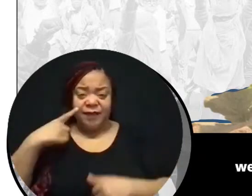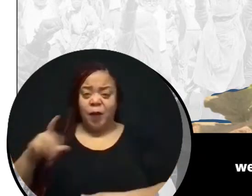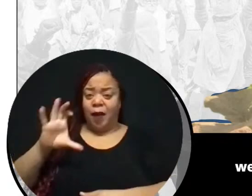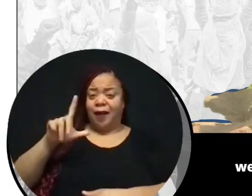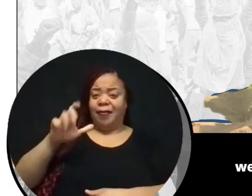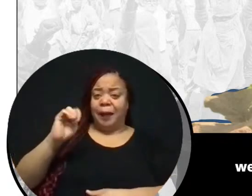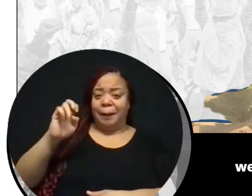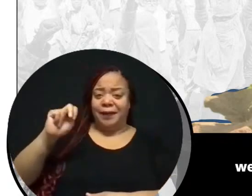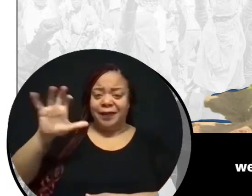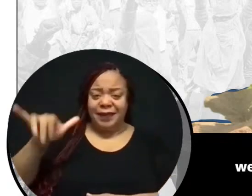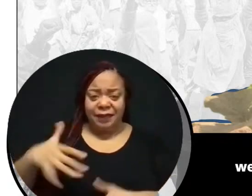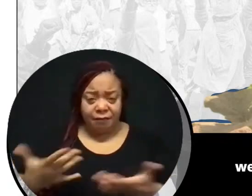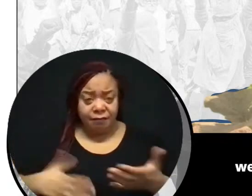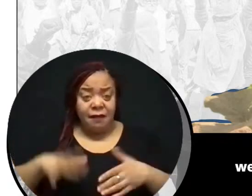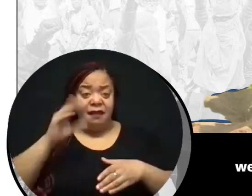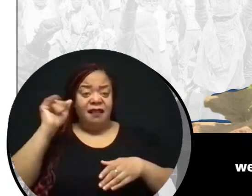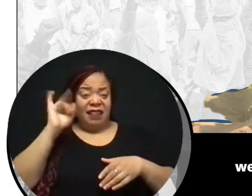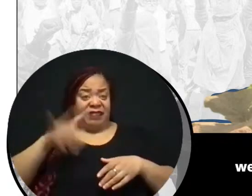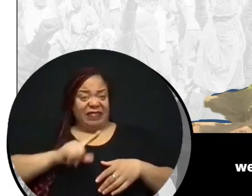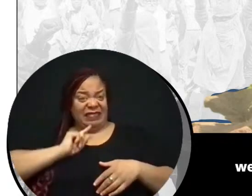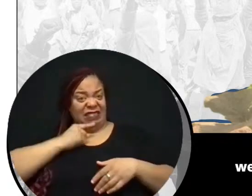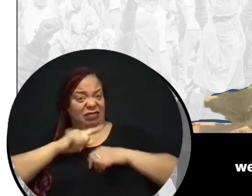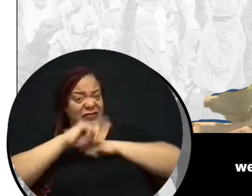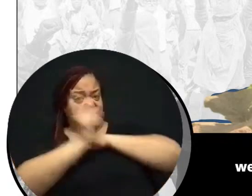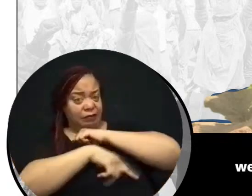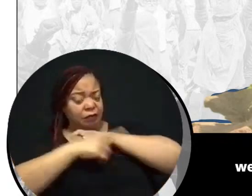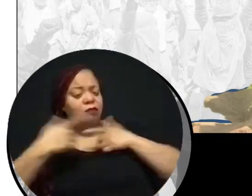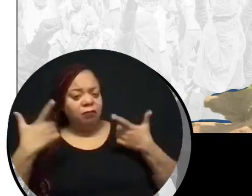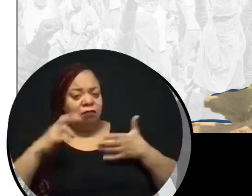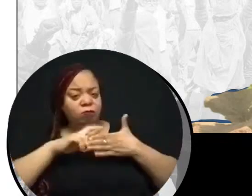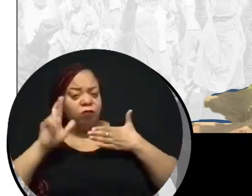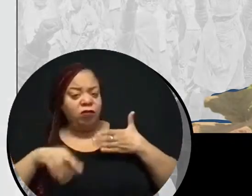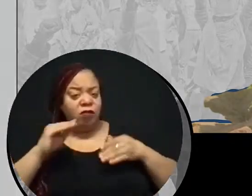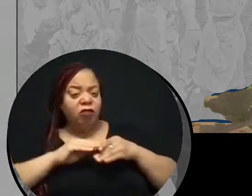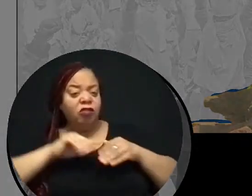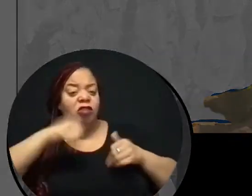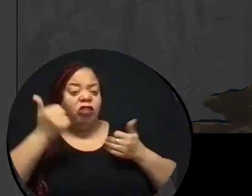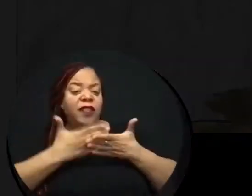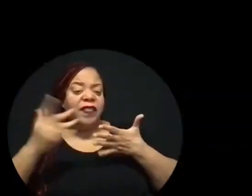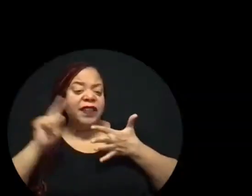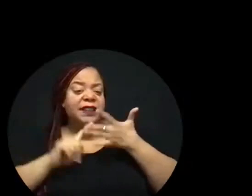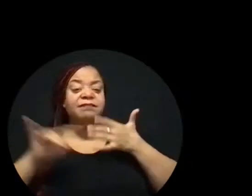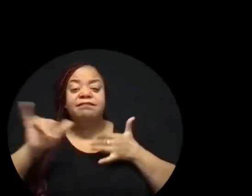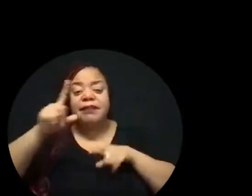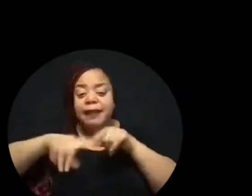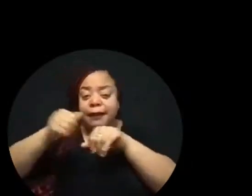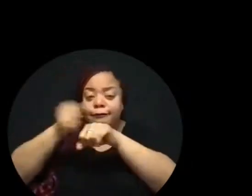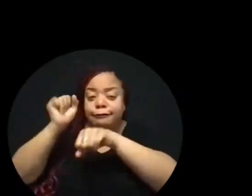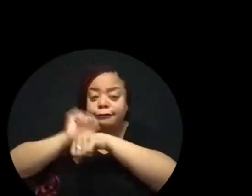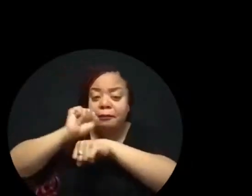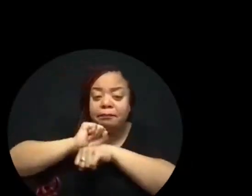anything and everything we would do to try to share this produce or eat it or consume it.